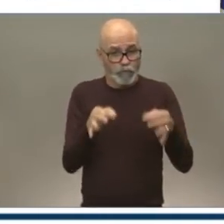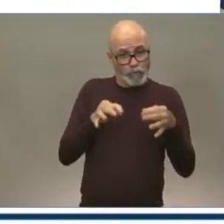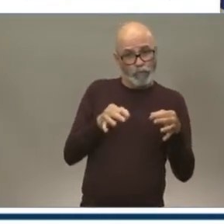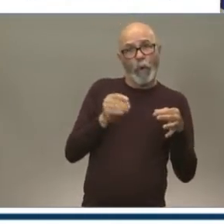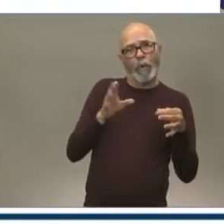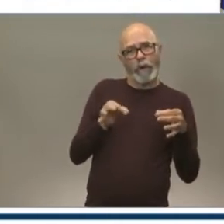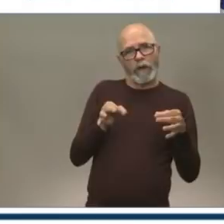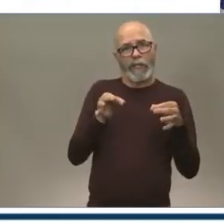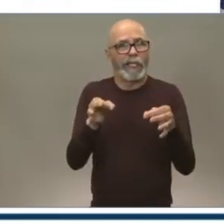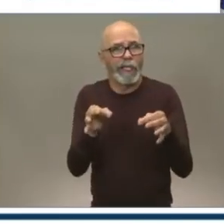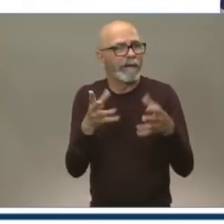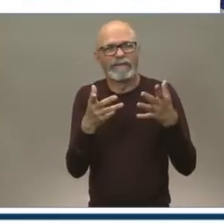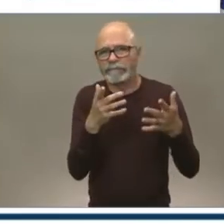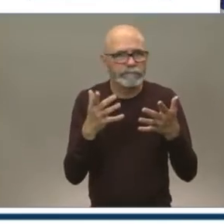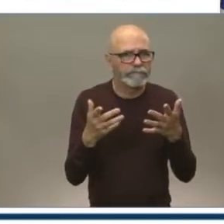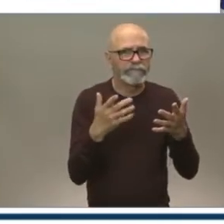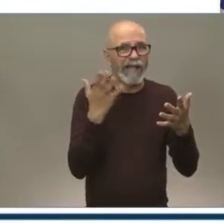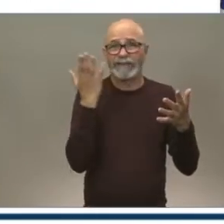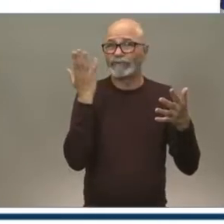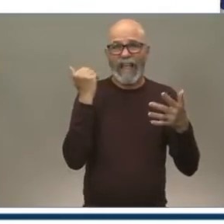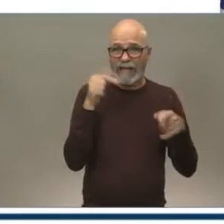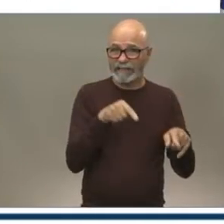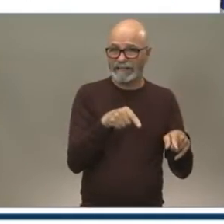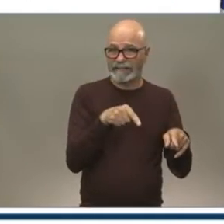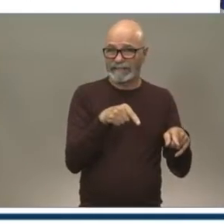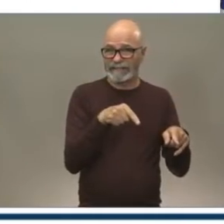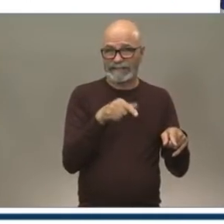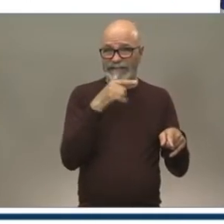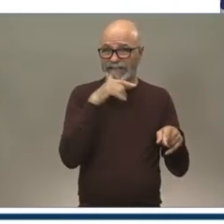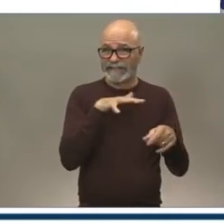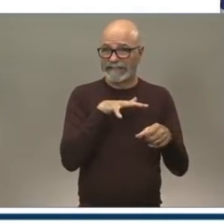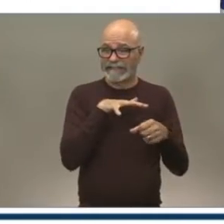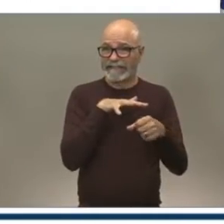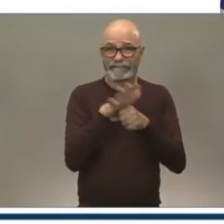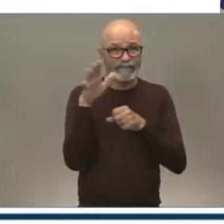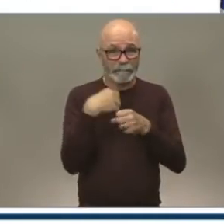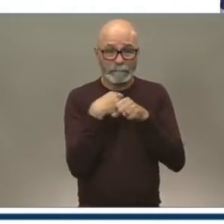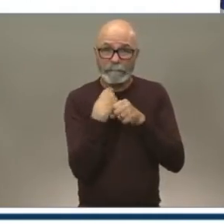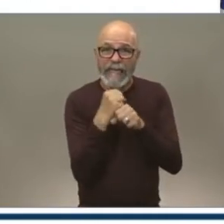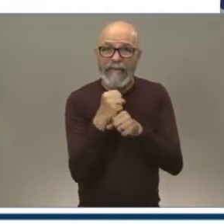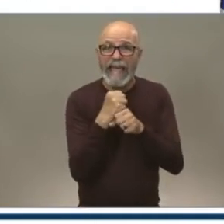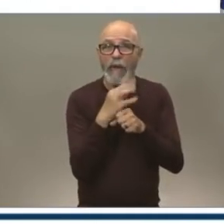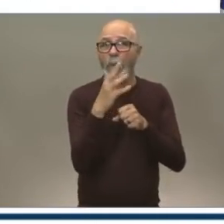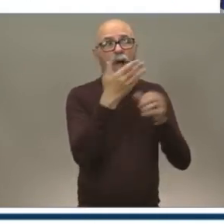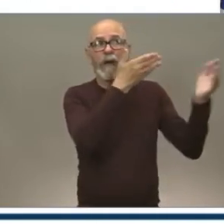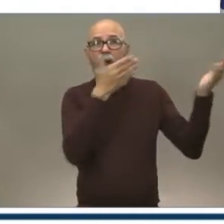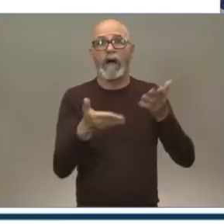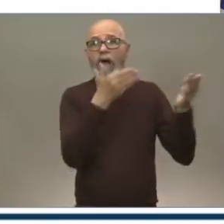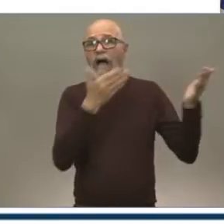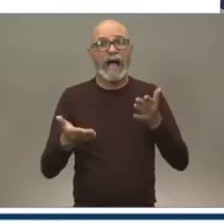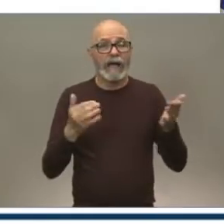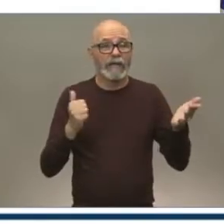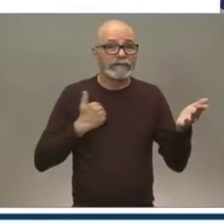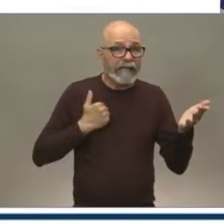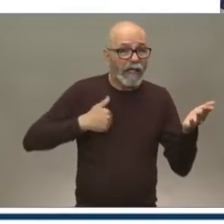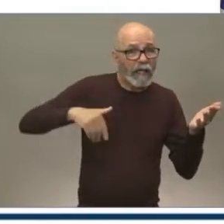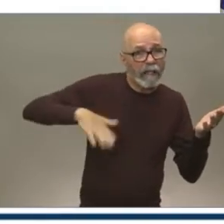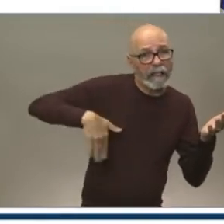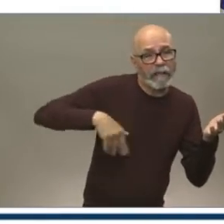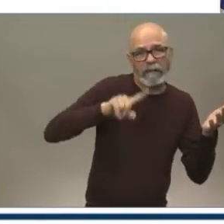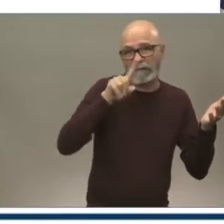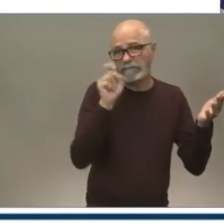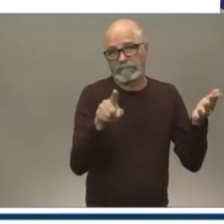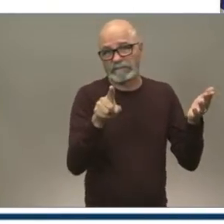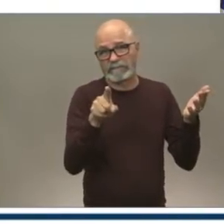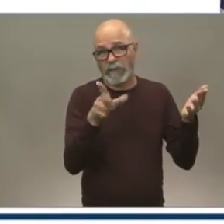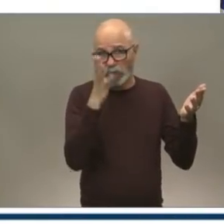of slowing or doesn't have as much production as they expected and they're not delivering as much to Canada? And is that further going to impact our